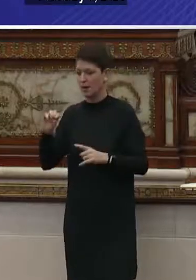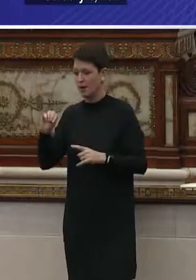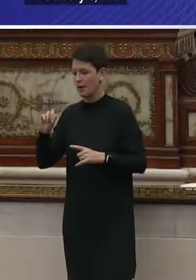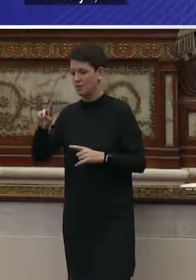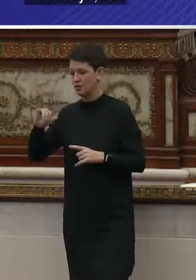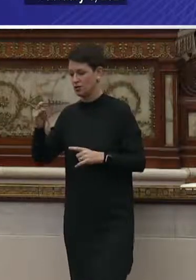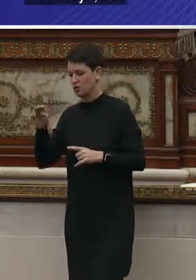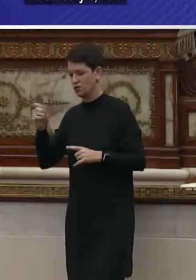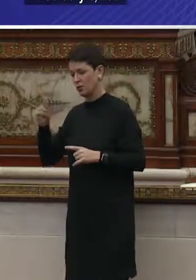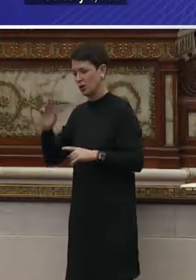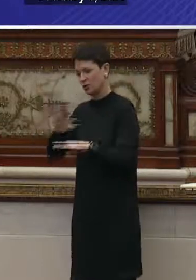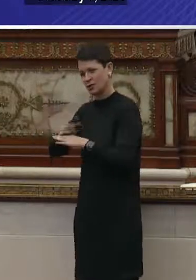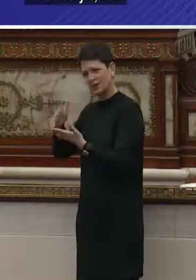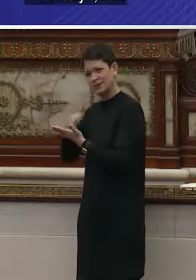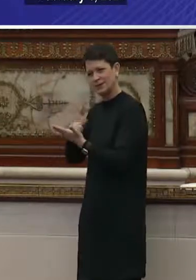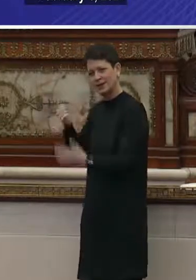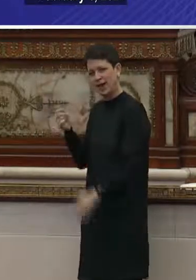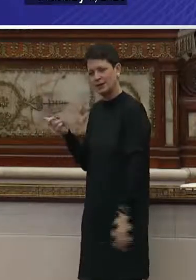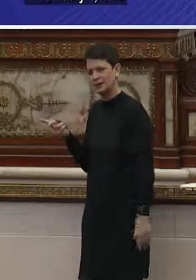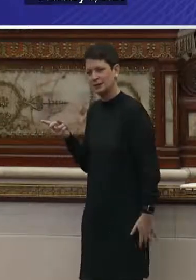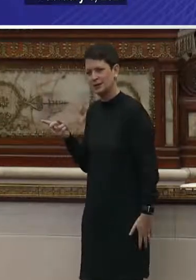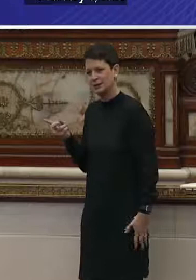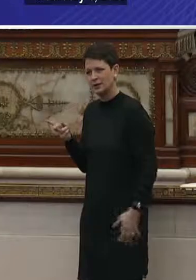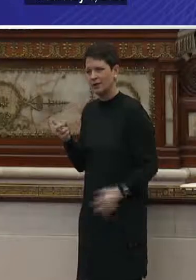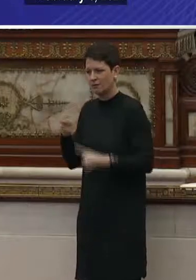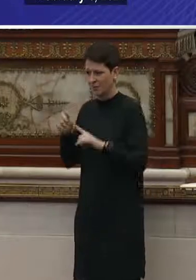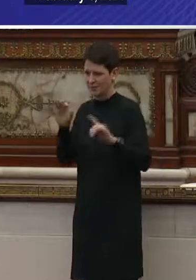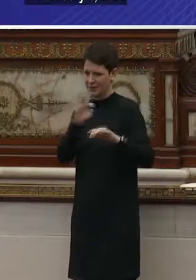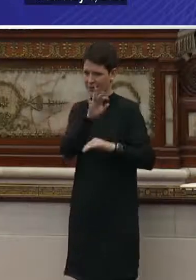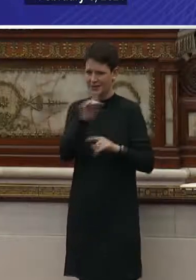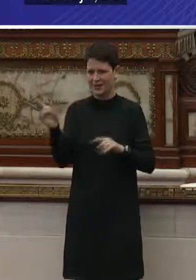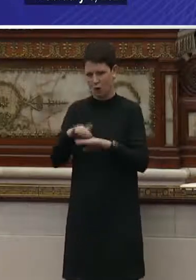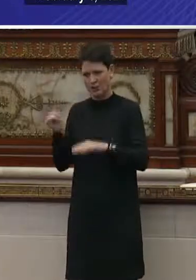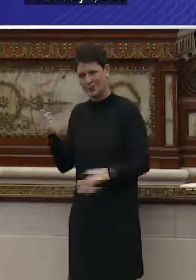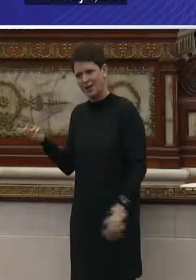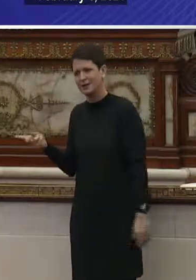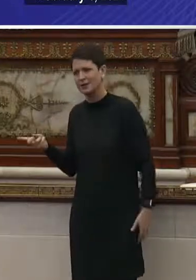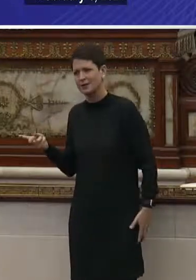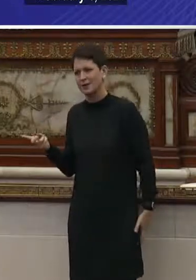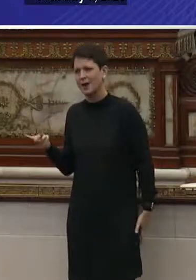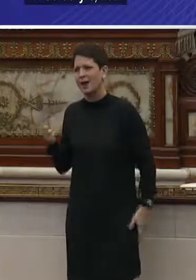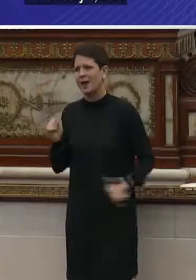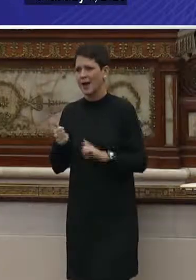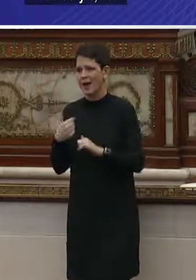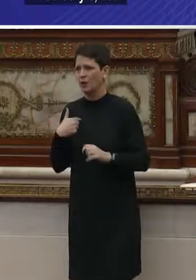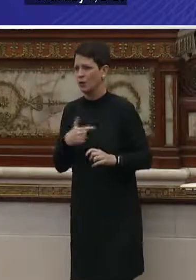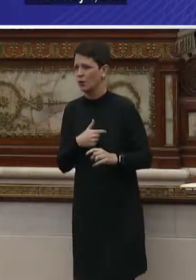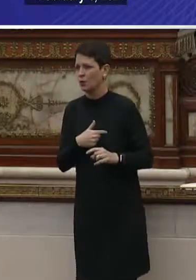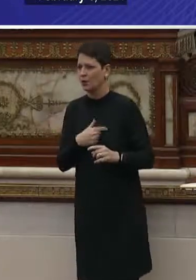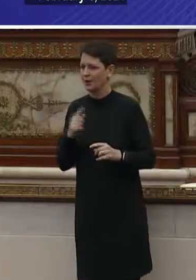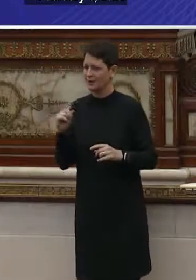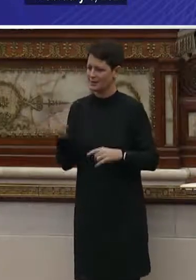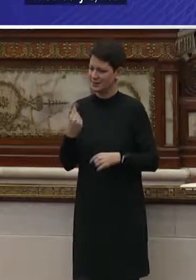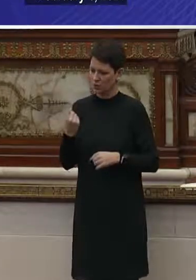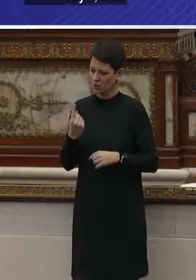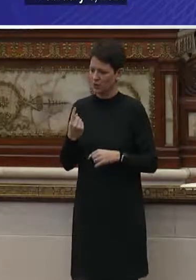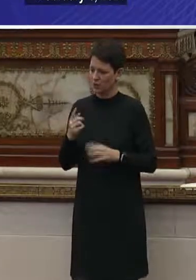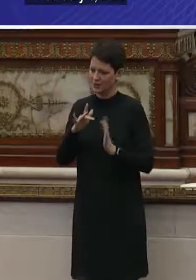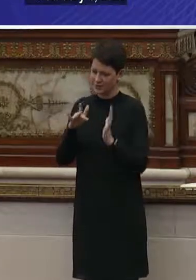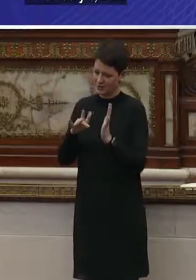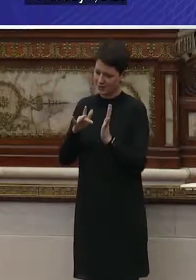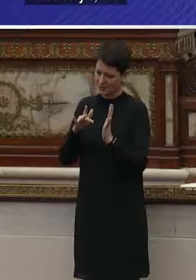is on 10 of them, out of the 98. Tell me, how are we like a single